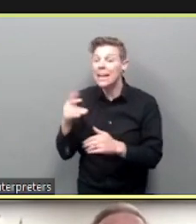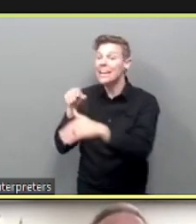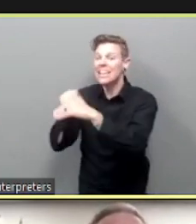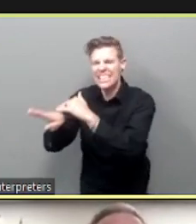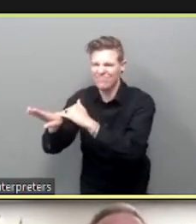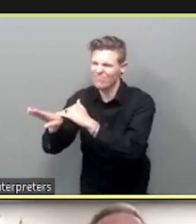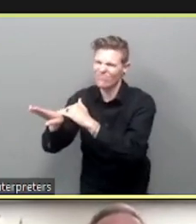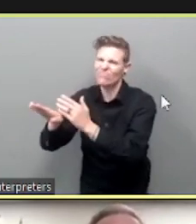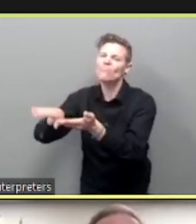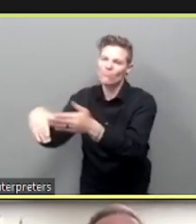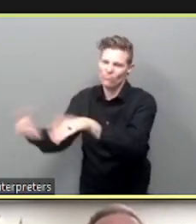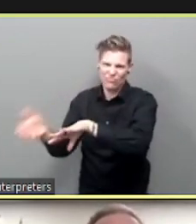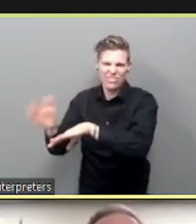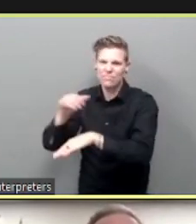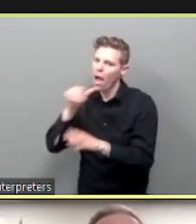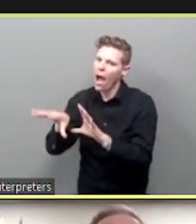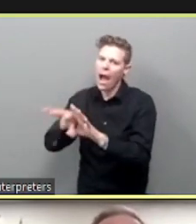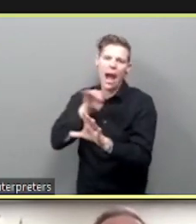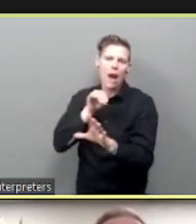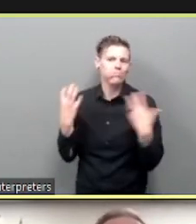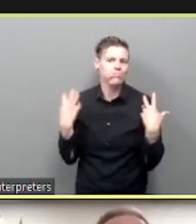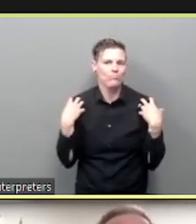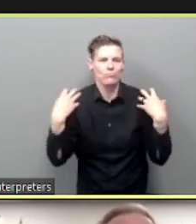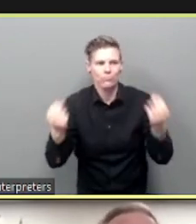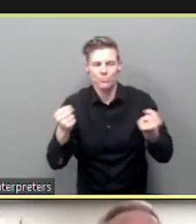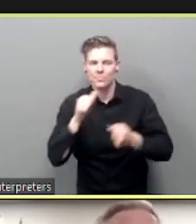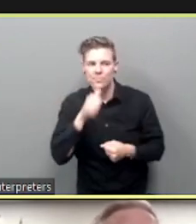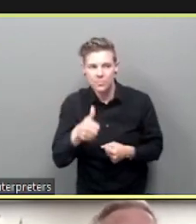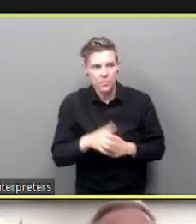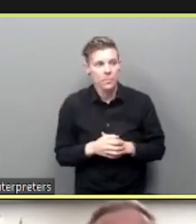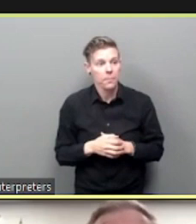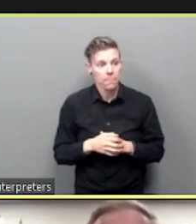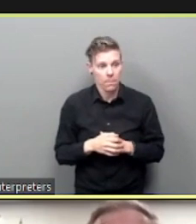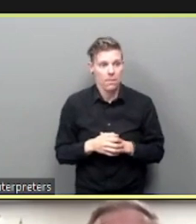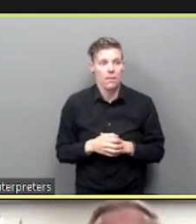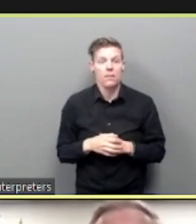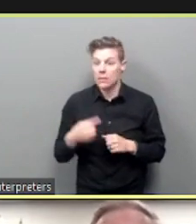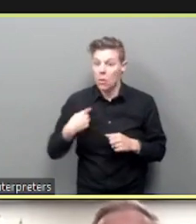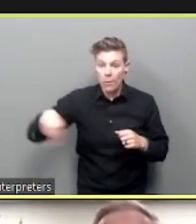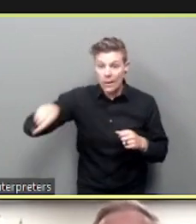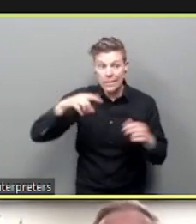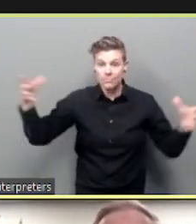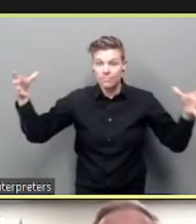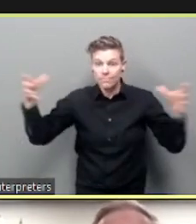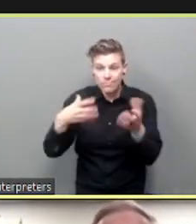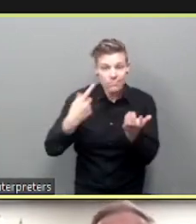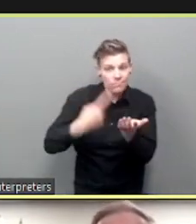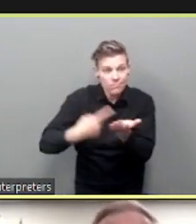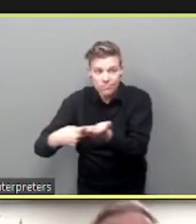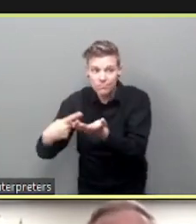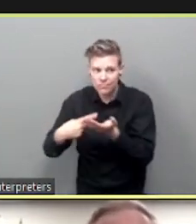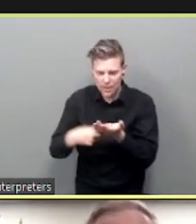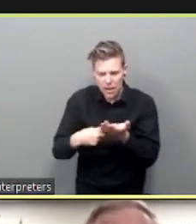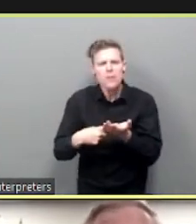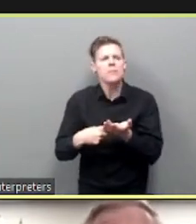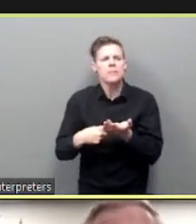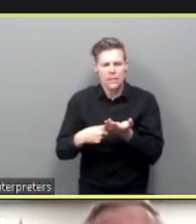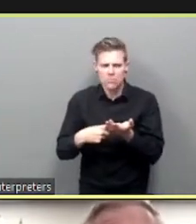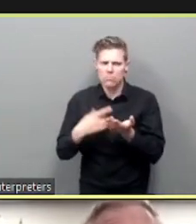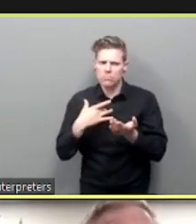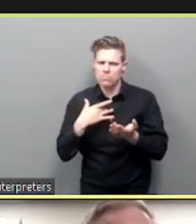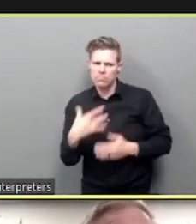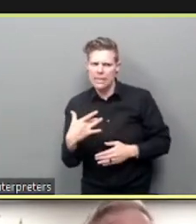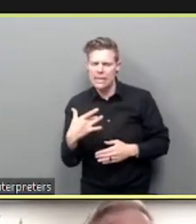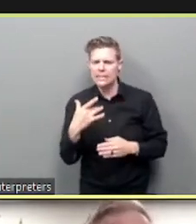pleased with the fact that we're all back here together today. And I don't often say it enough, but if I could pick any two